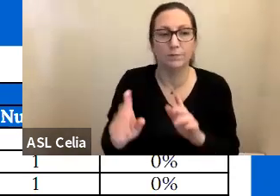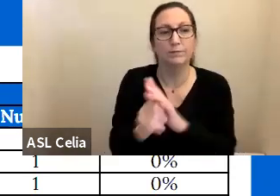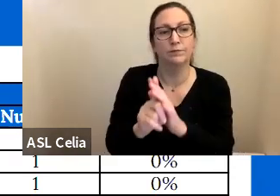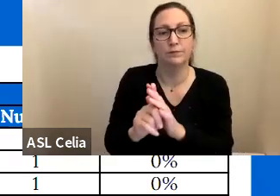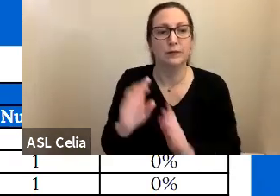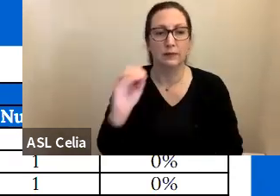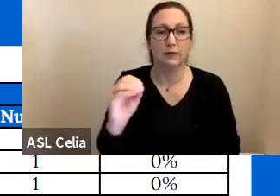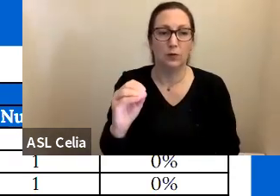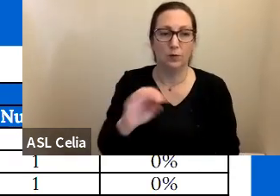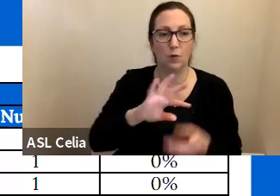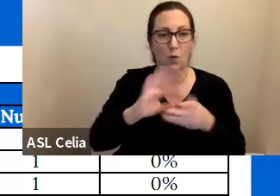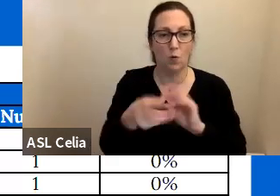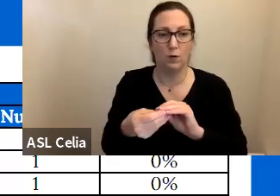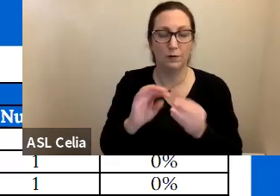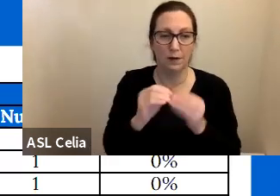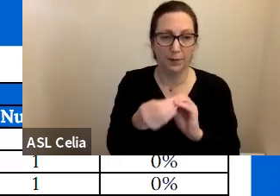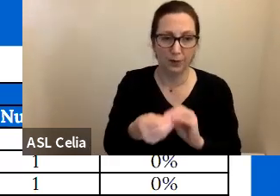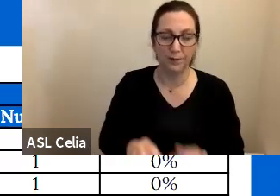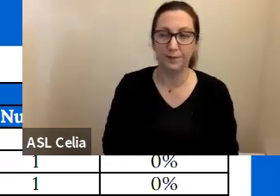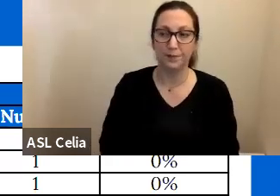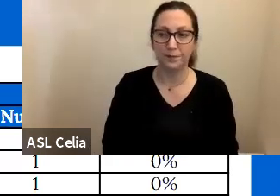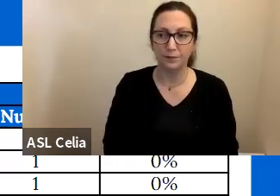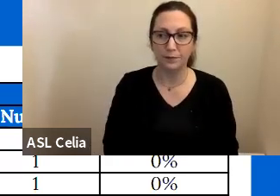correct. Thank you. Okay, thanks. Yeah, so